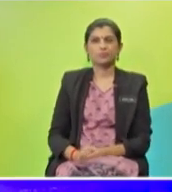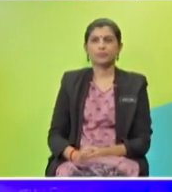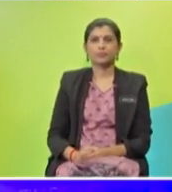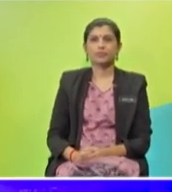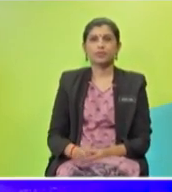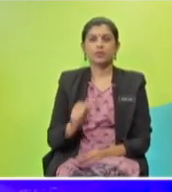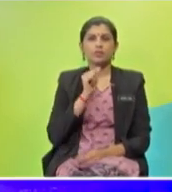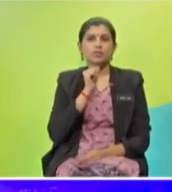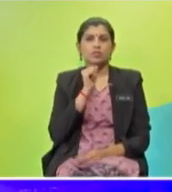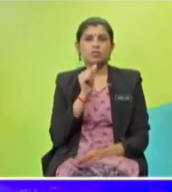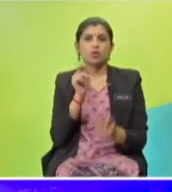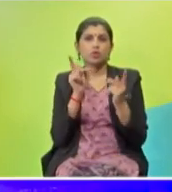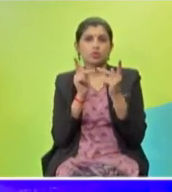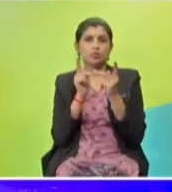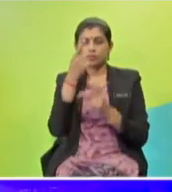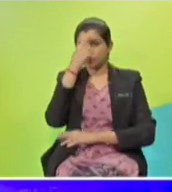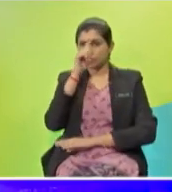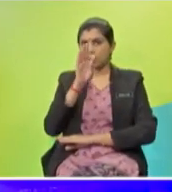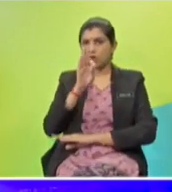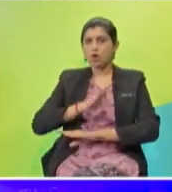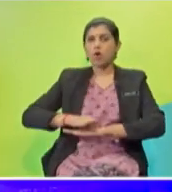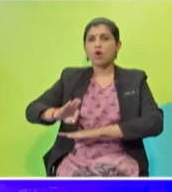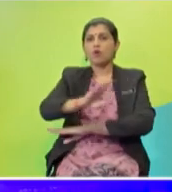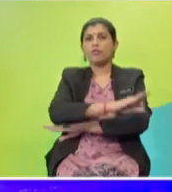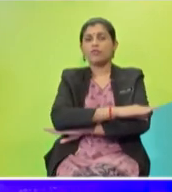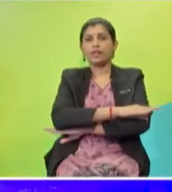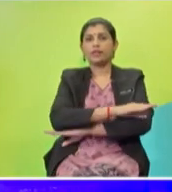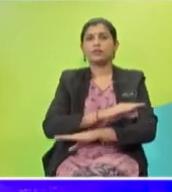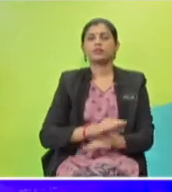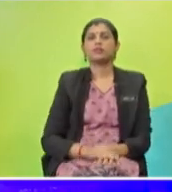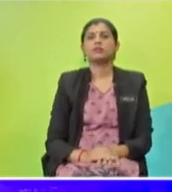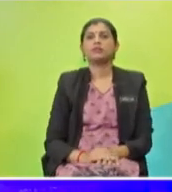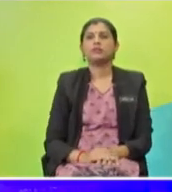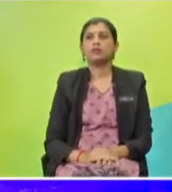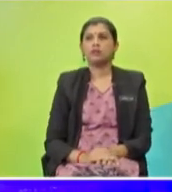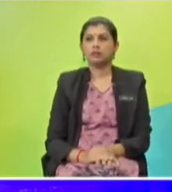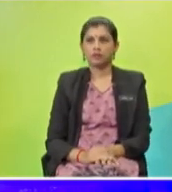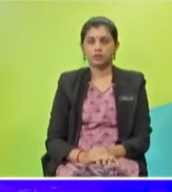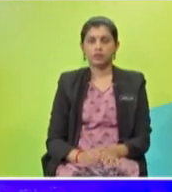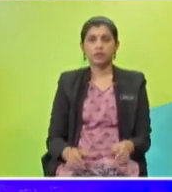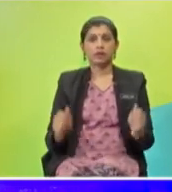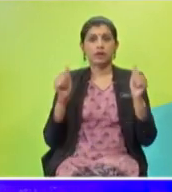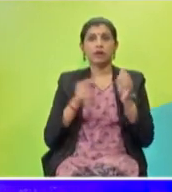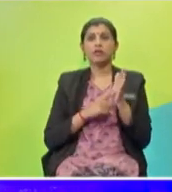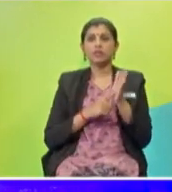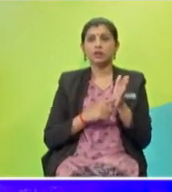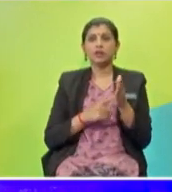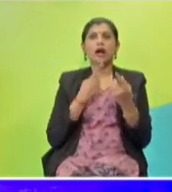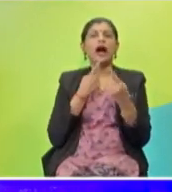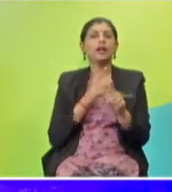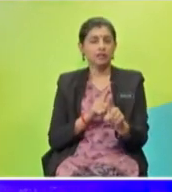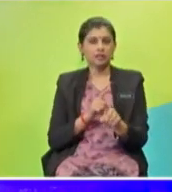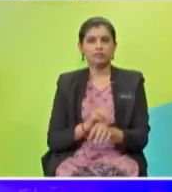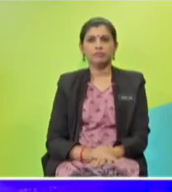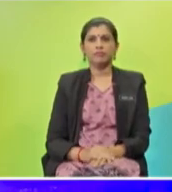so let's see our friends' answers. Okay. If you're ready, put up your answer. Put up your answers to the camera,